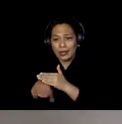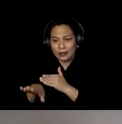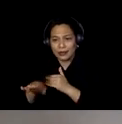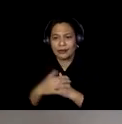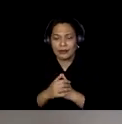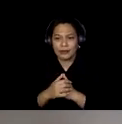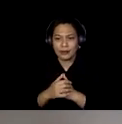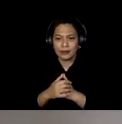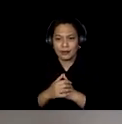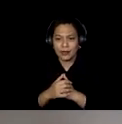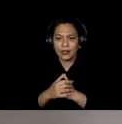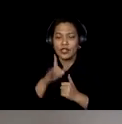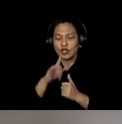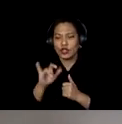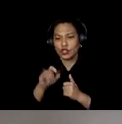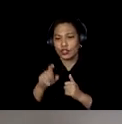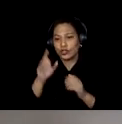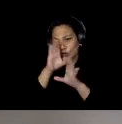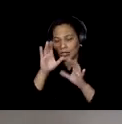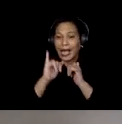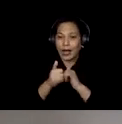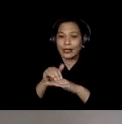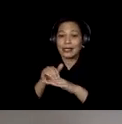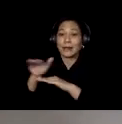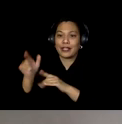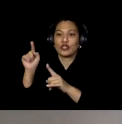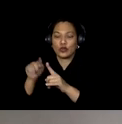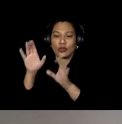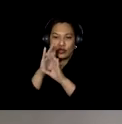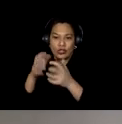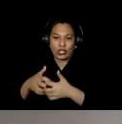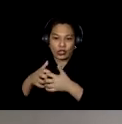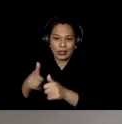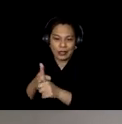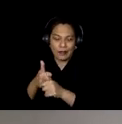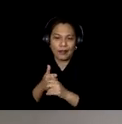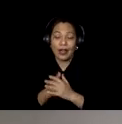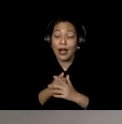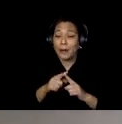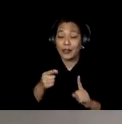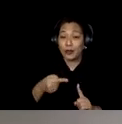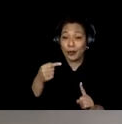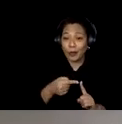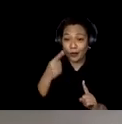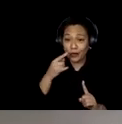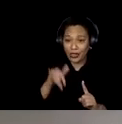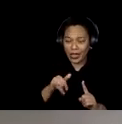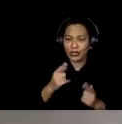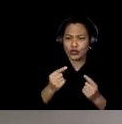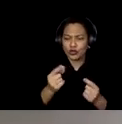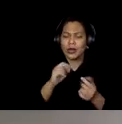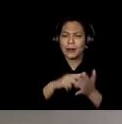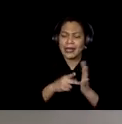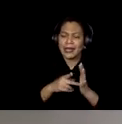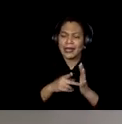how to submit to each search engine. But the whole point of doing that really is it just helps the search engines index your site